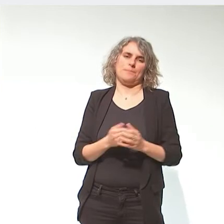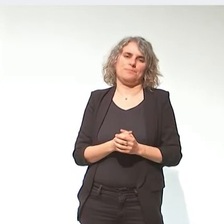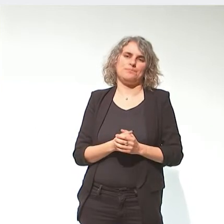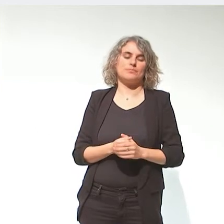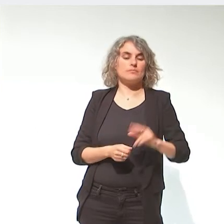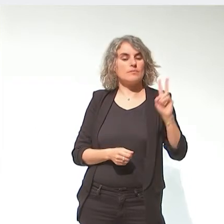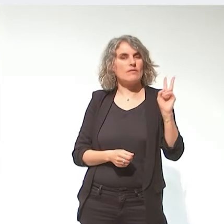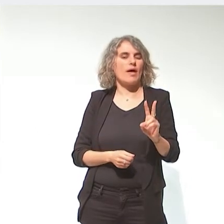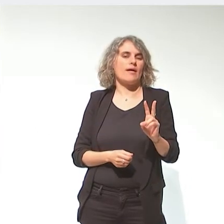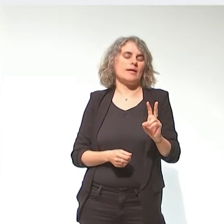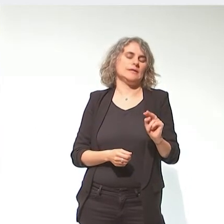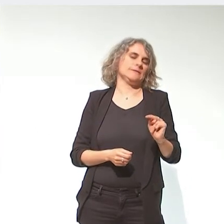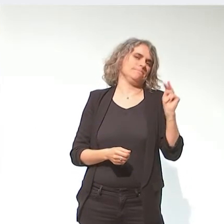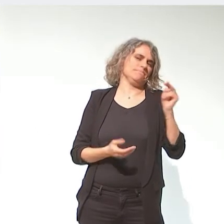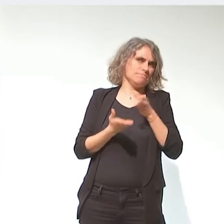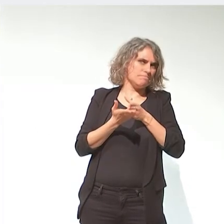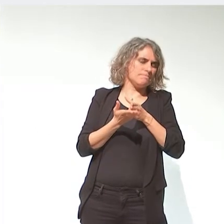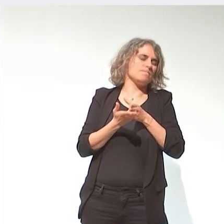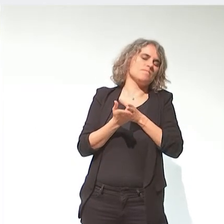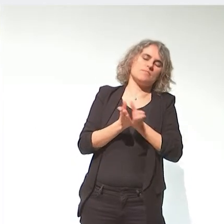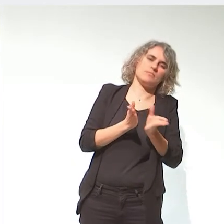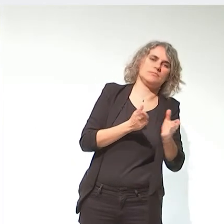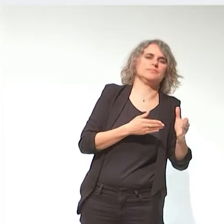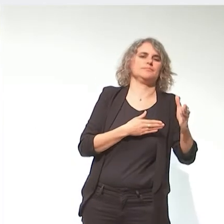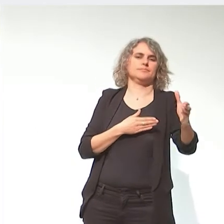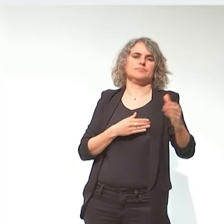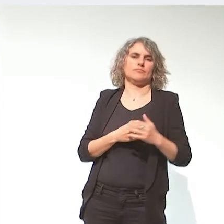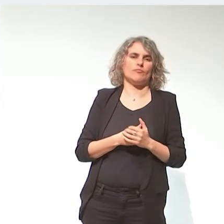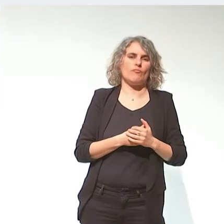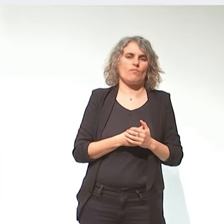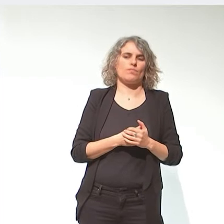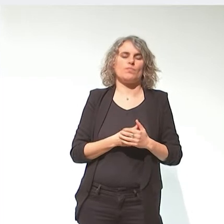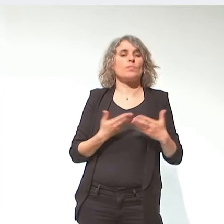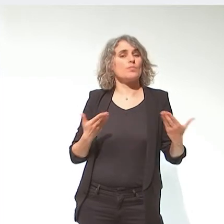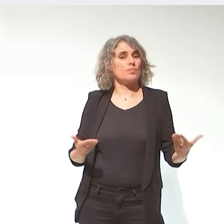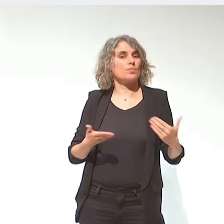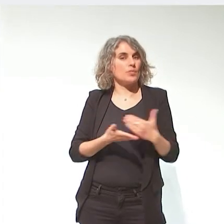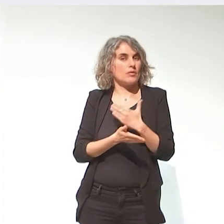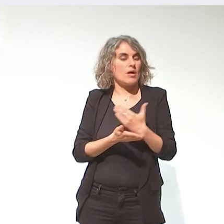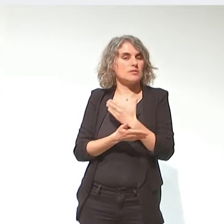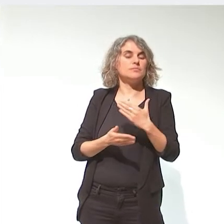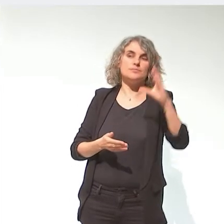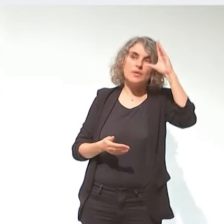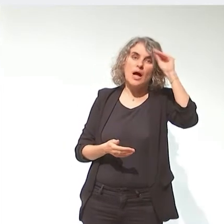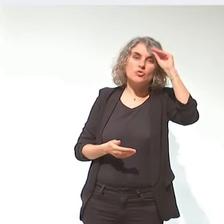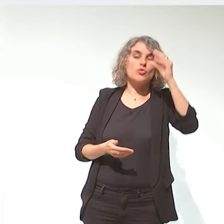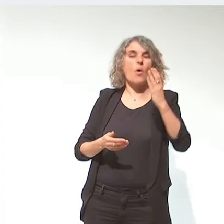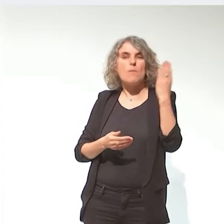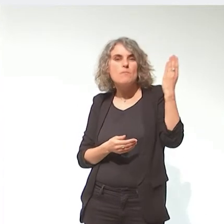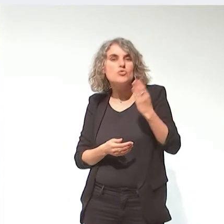We put the focus not in the students with special needs or that need